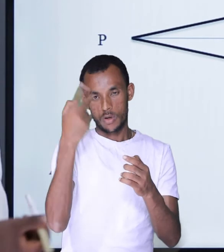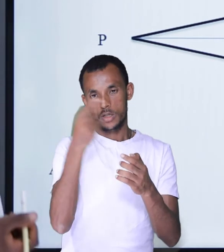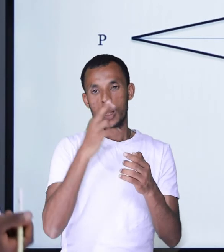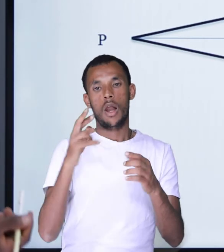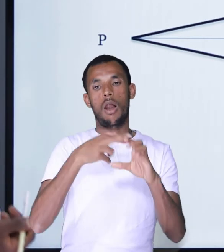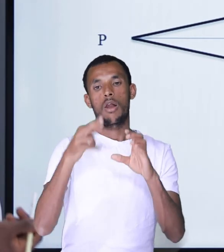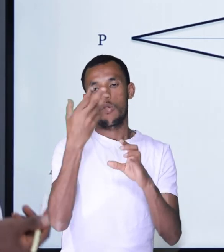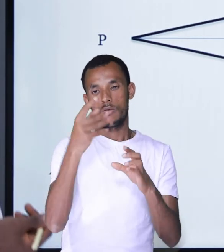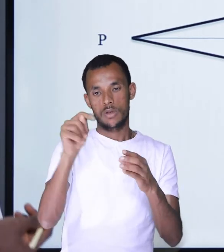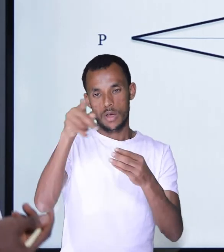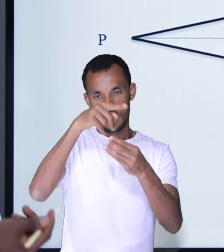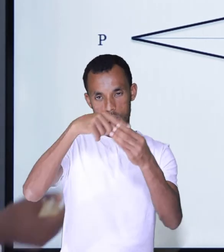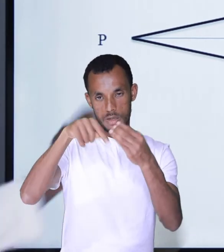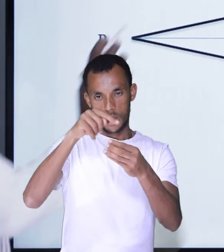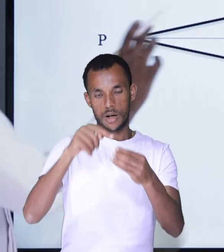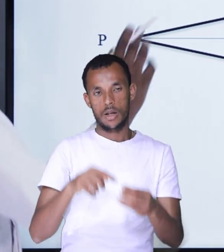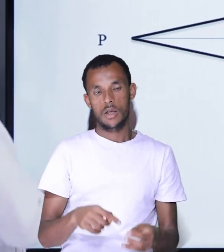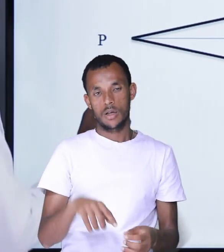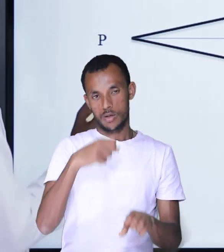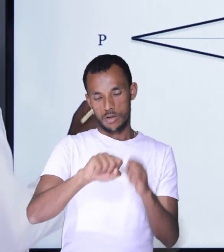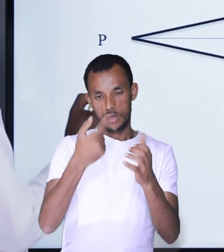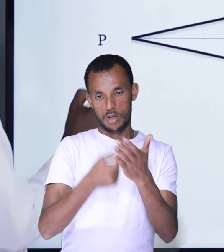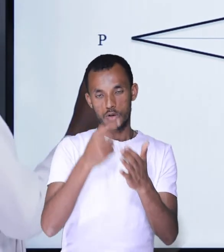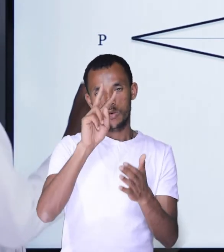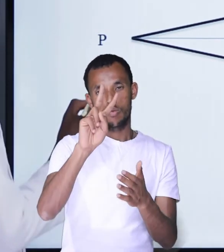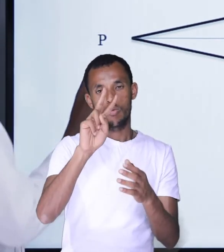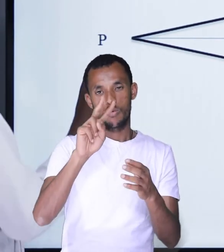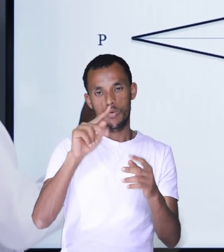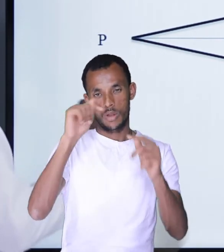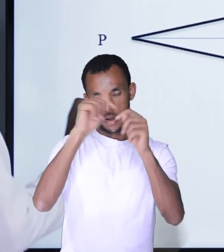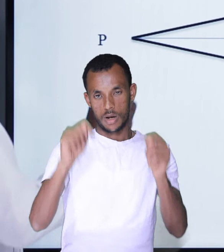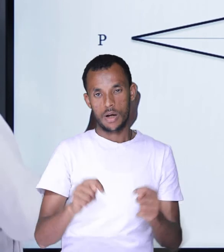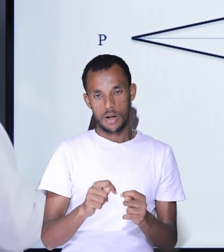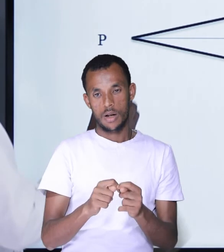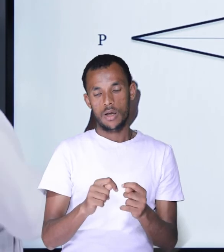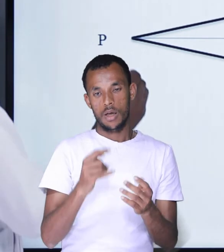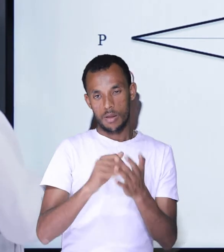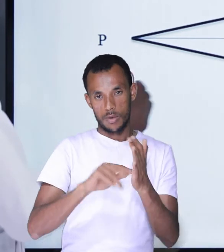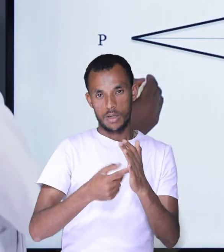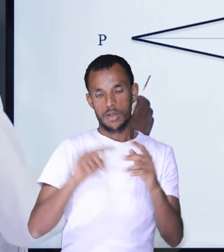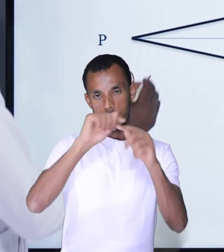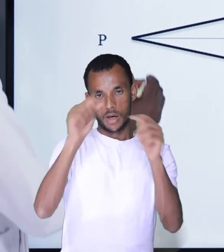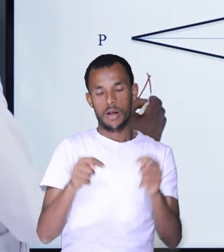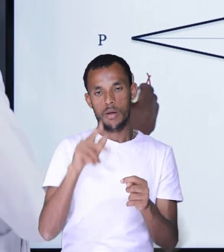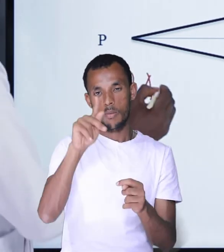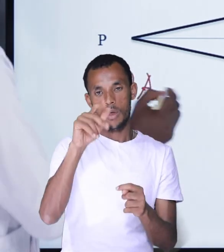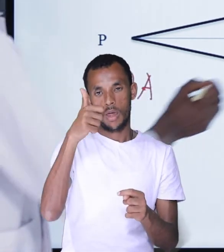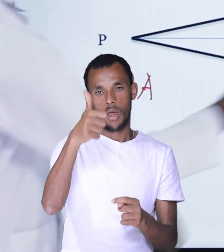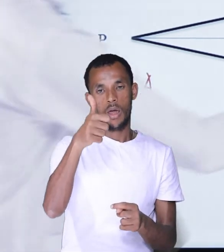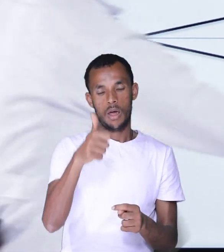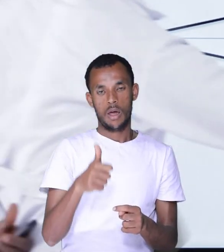of a circle. They are radii of a circle. So these two triangles, that is triangle P,